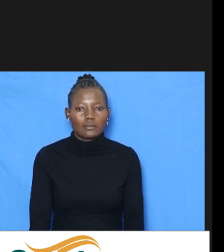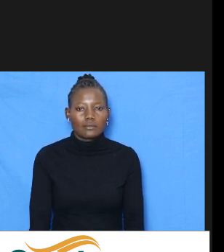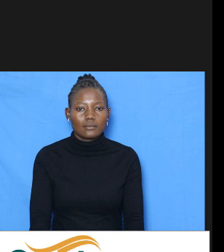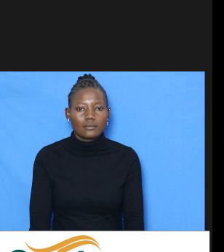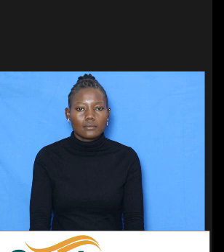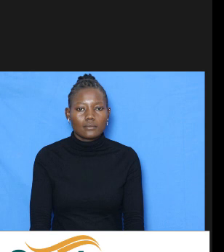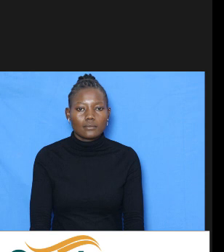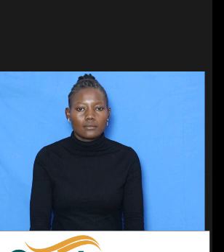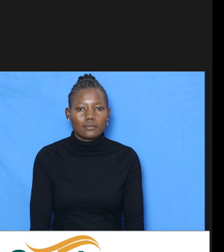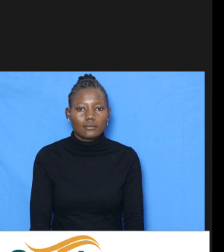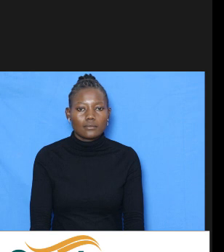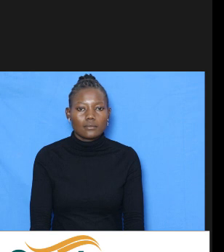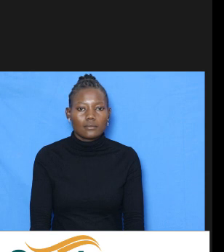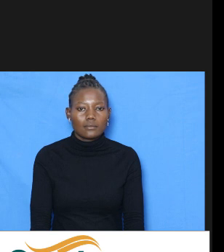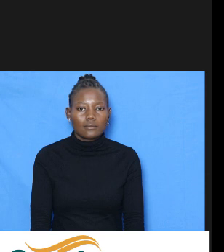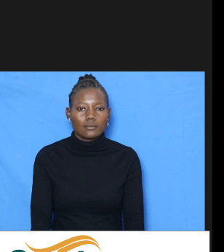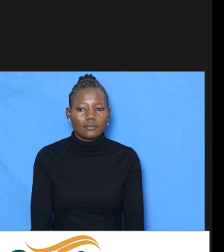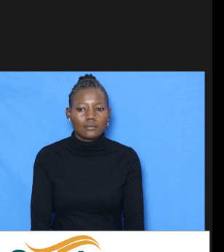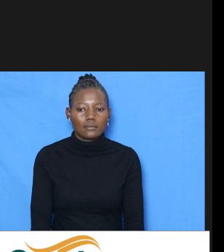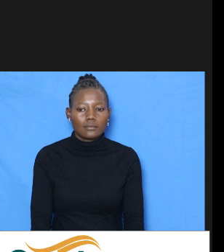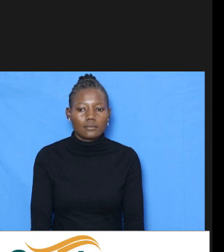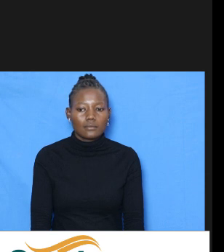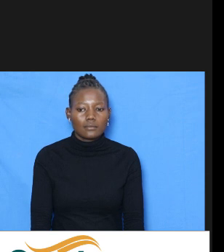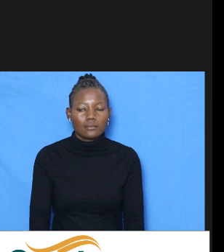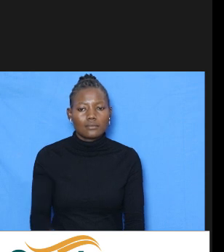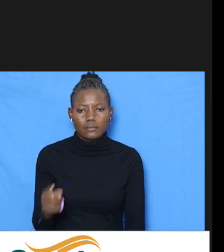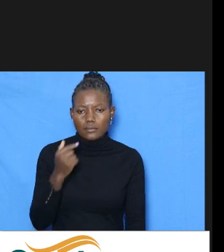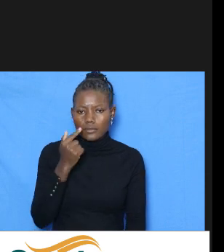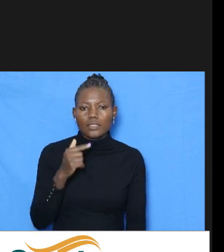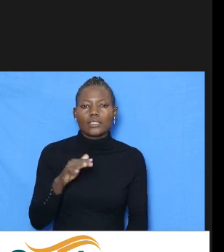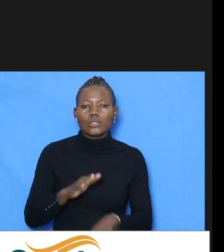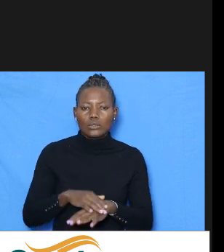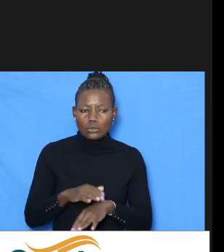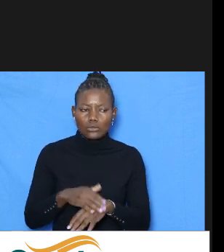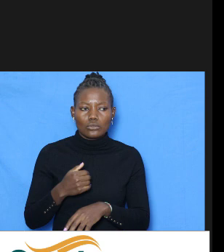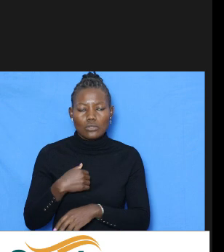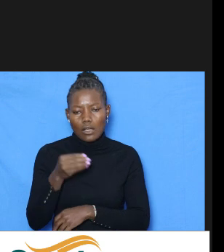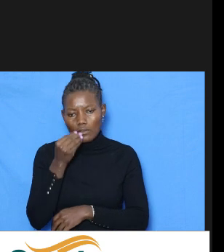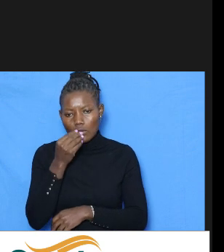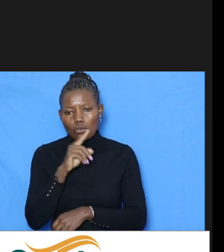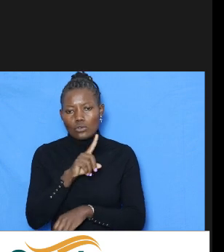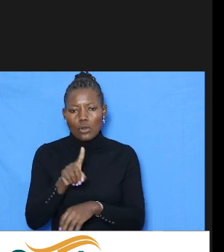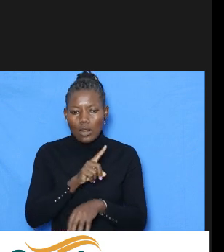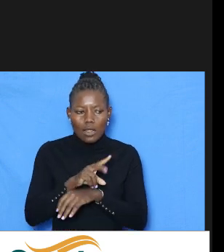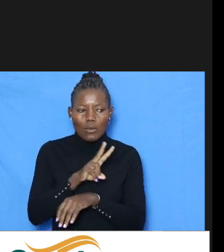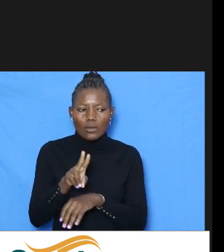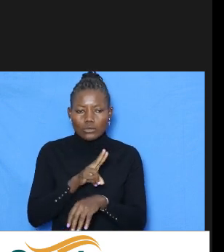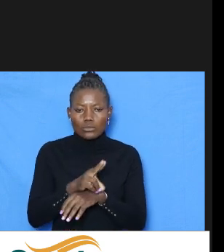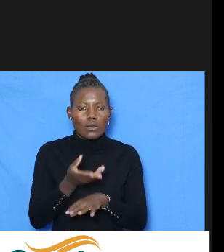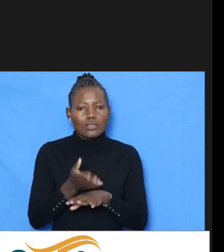Purity, you said it's usually, or it's advisable to have your meal 1 to 2 hours before